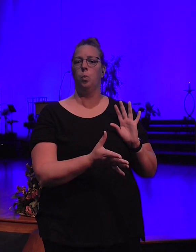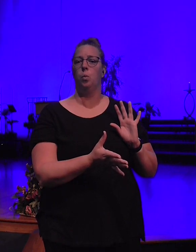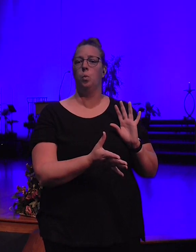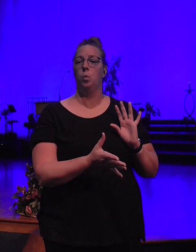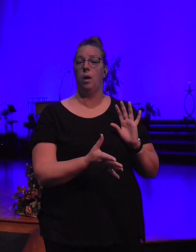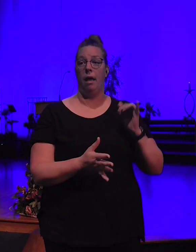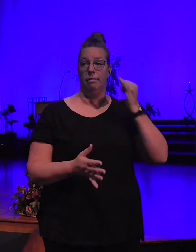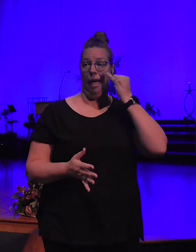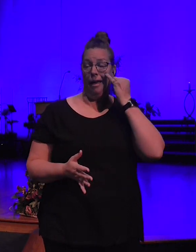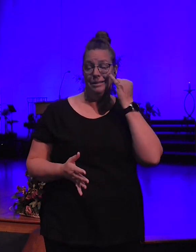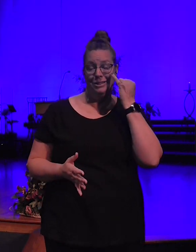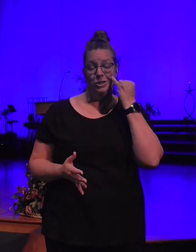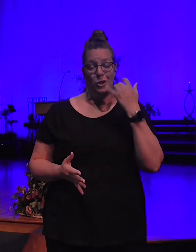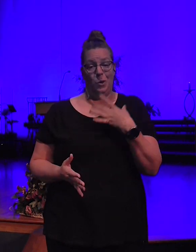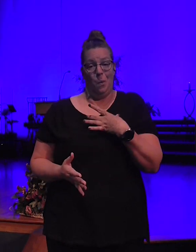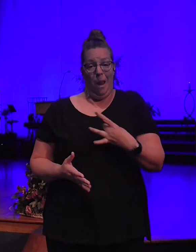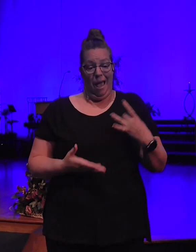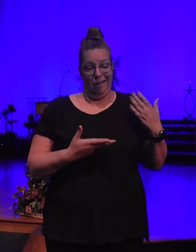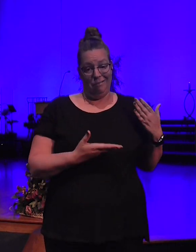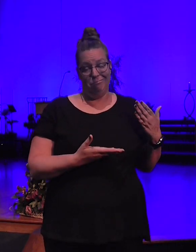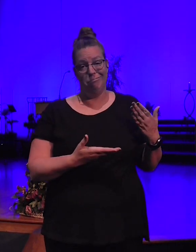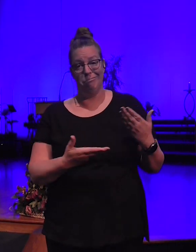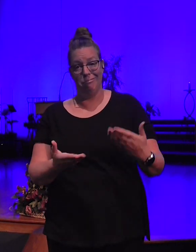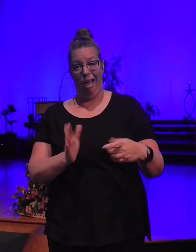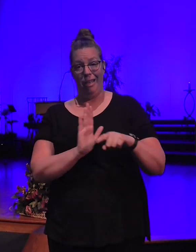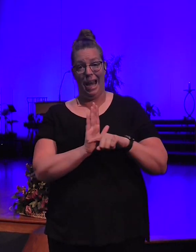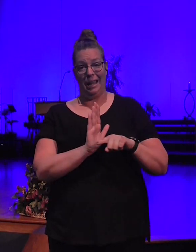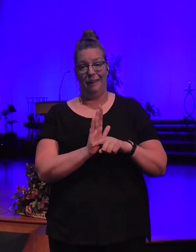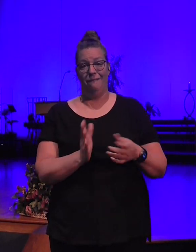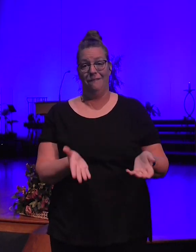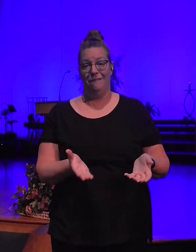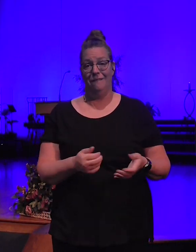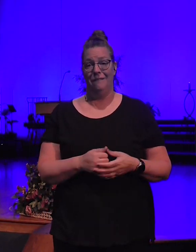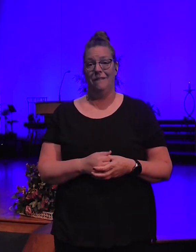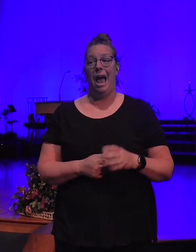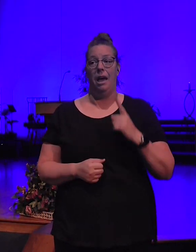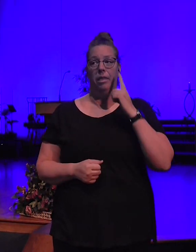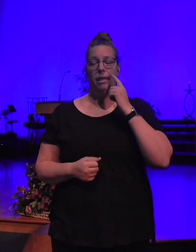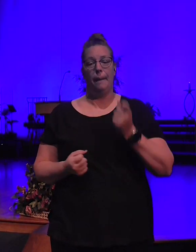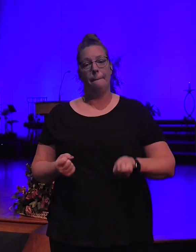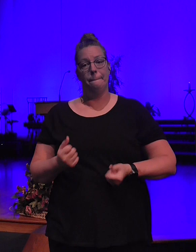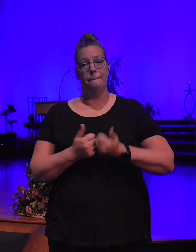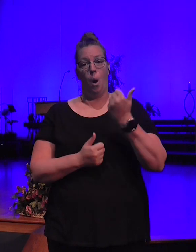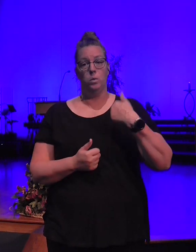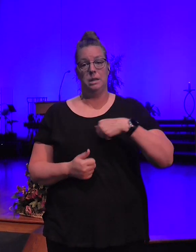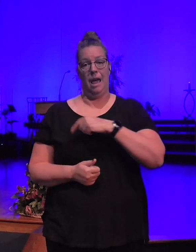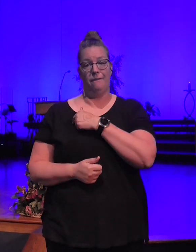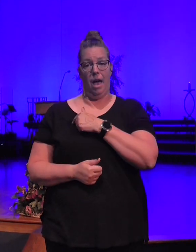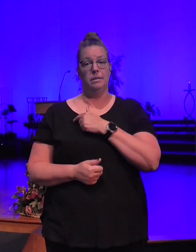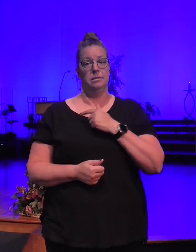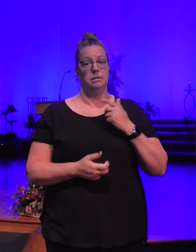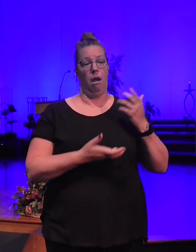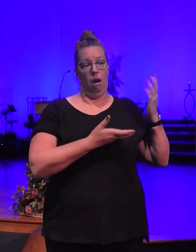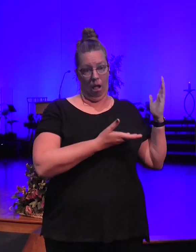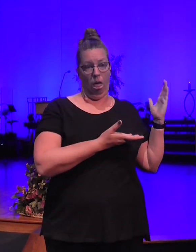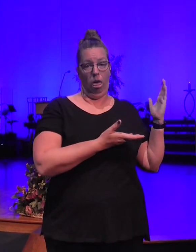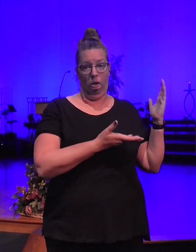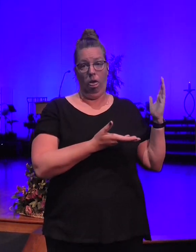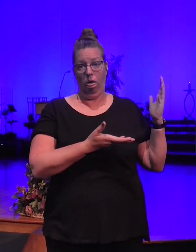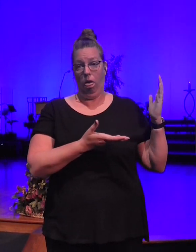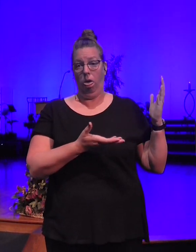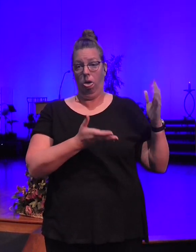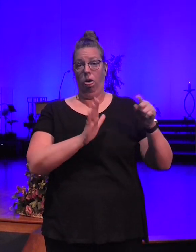Unless you like carrying that stuff around. I think most of us have lots of bags of those rocks that we've been carrying around,